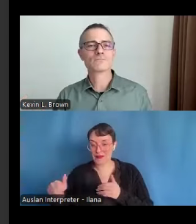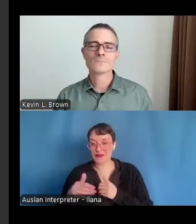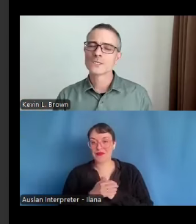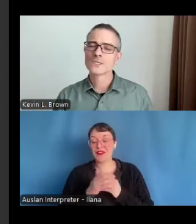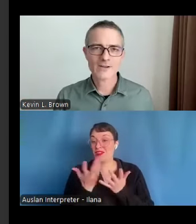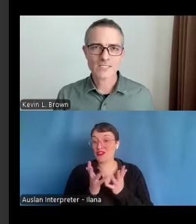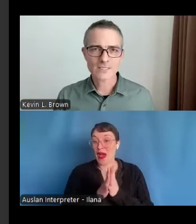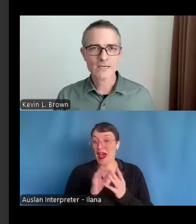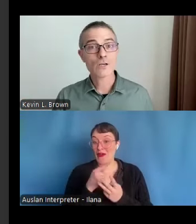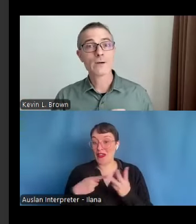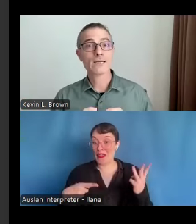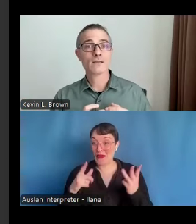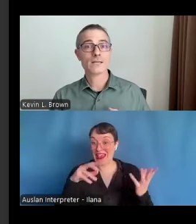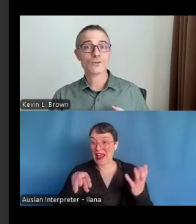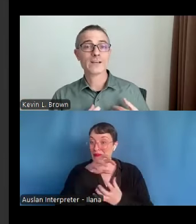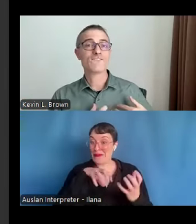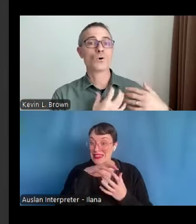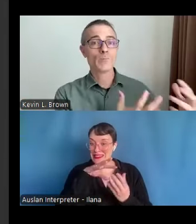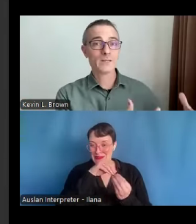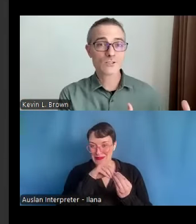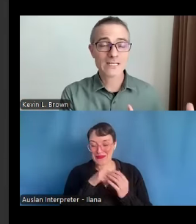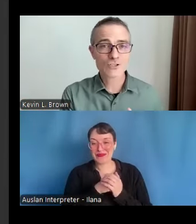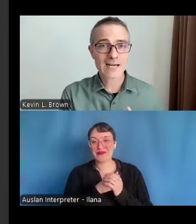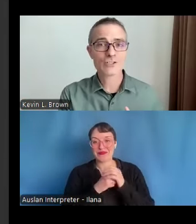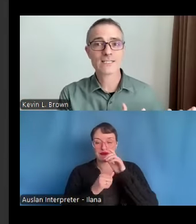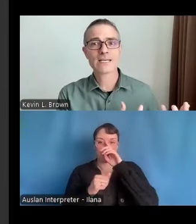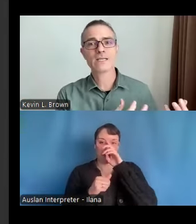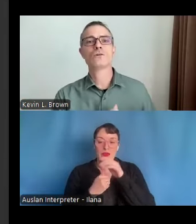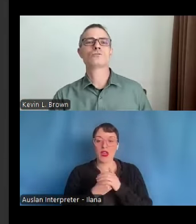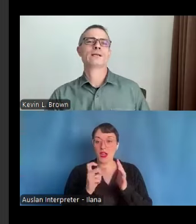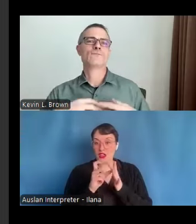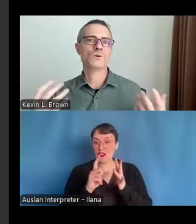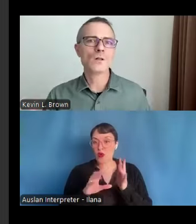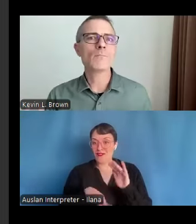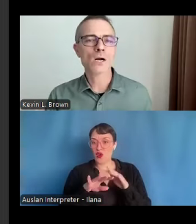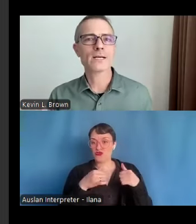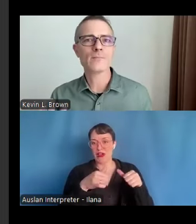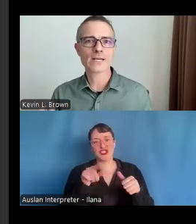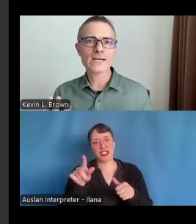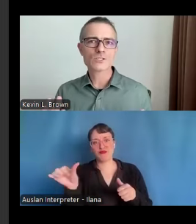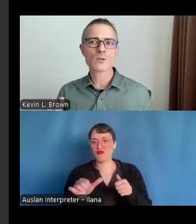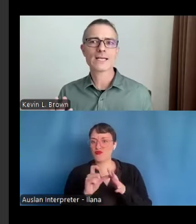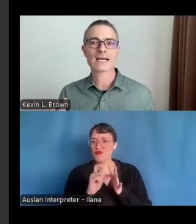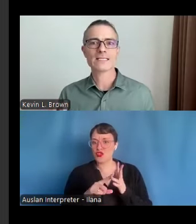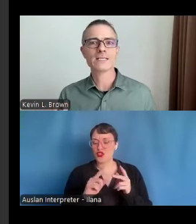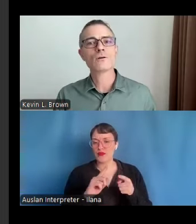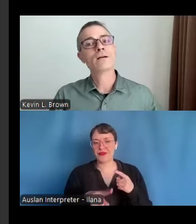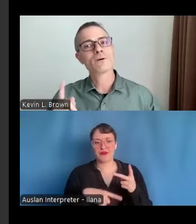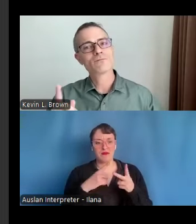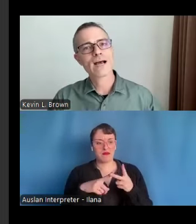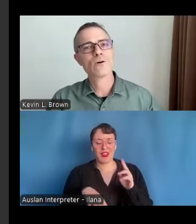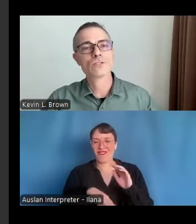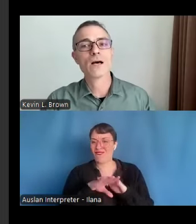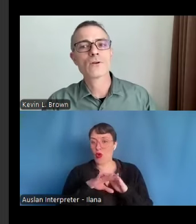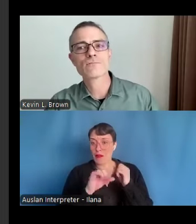together? Obviously, going and doing a full positioning strategy is ideal. Doing a full marketing communications plan is ideal. But